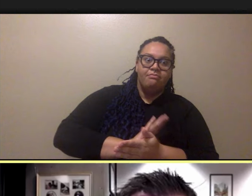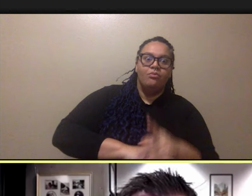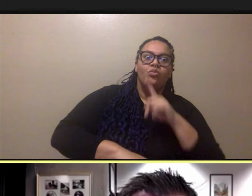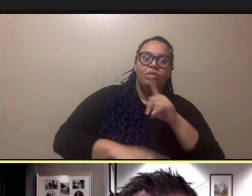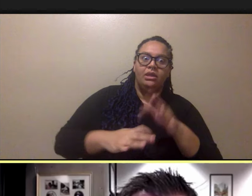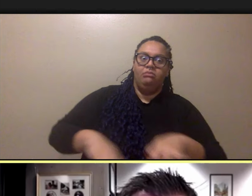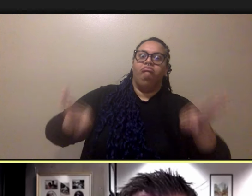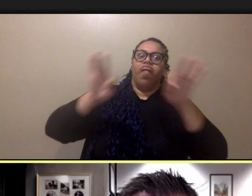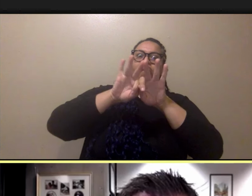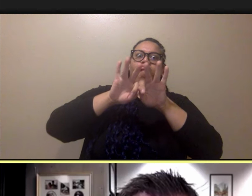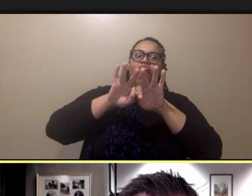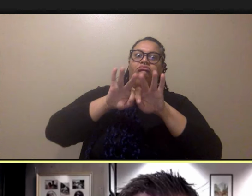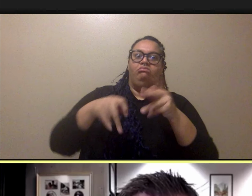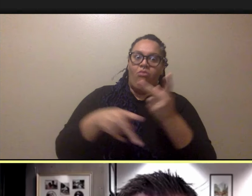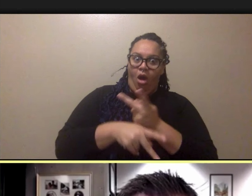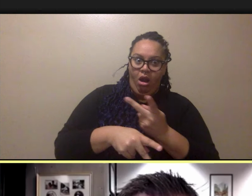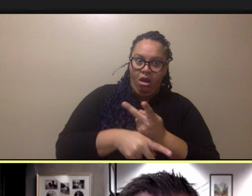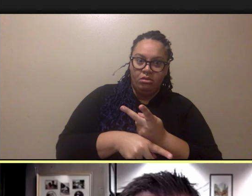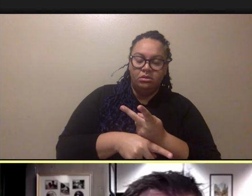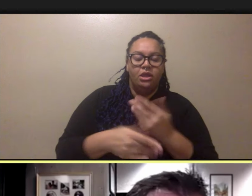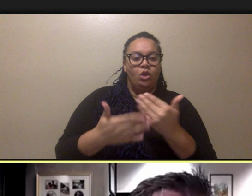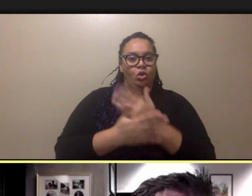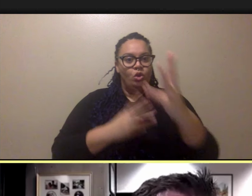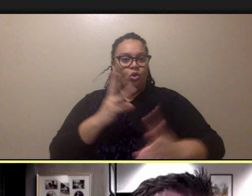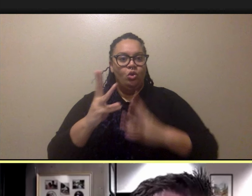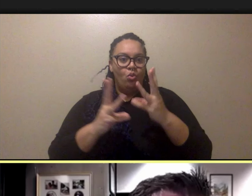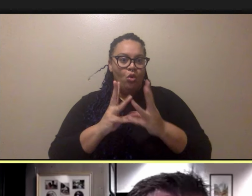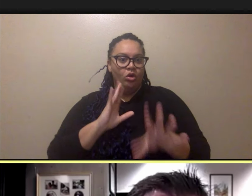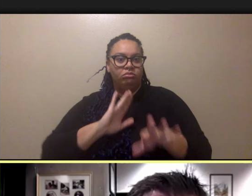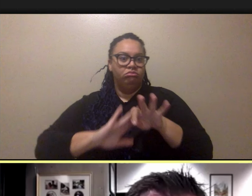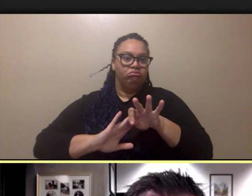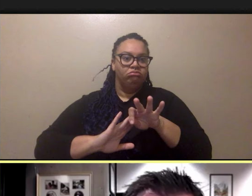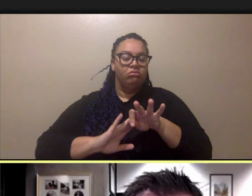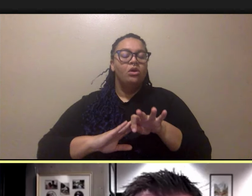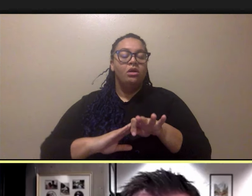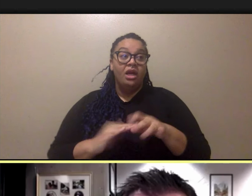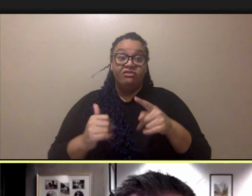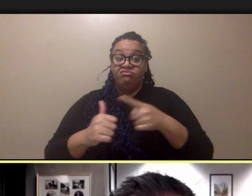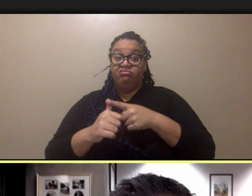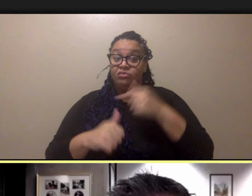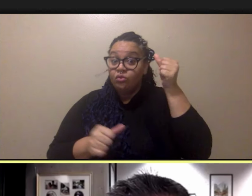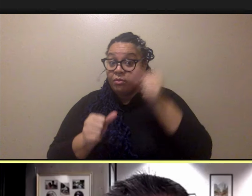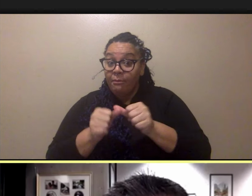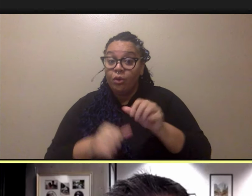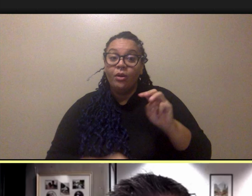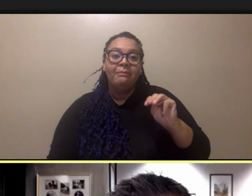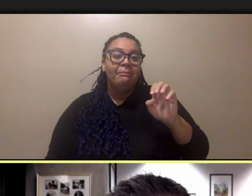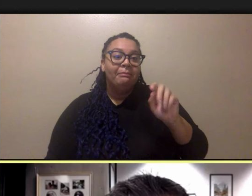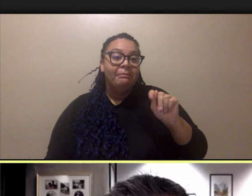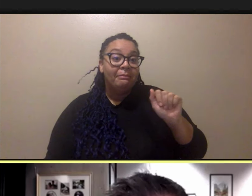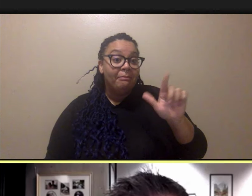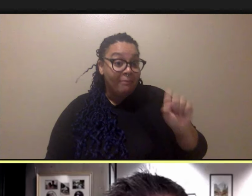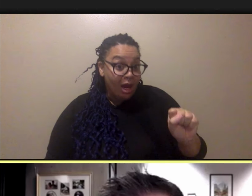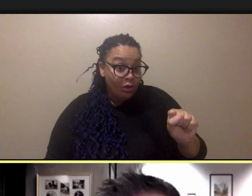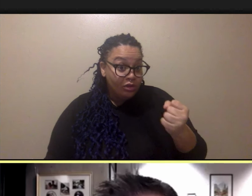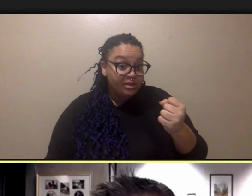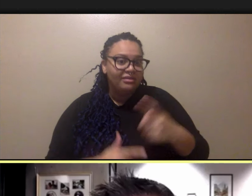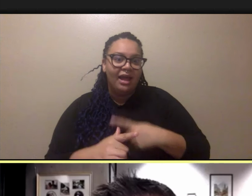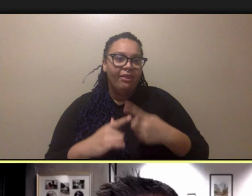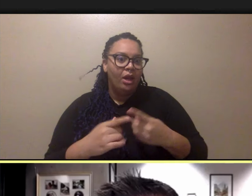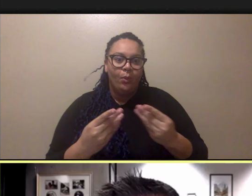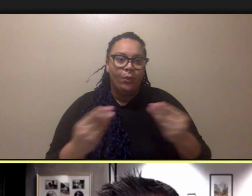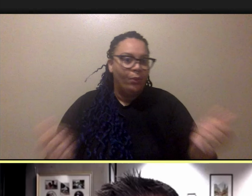of this New World discovery, after precious metals, which is what they originally hoped to find, and they found some, but then depleted that,